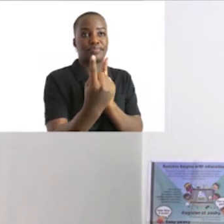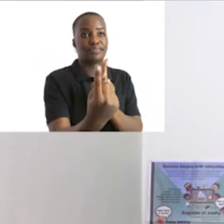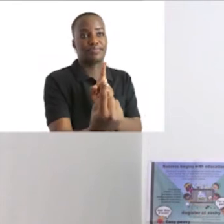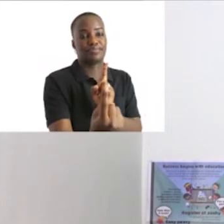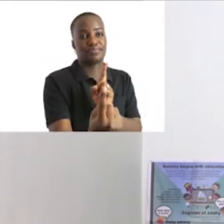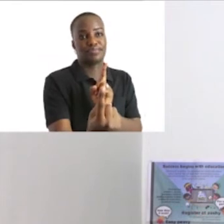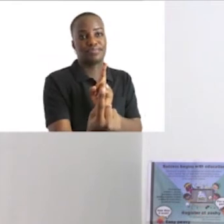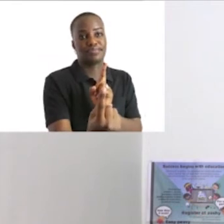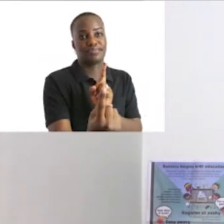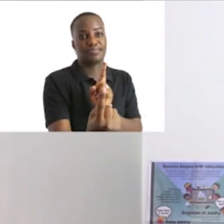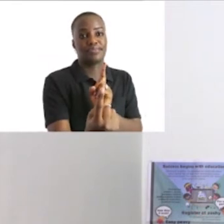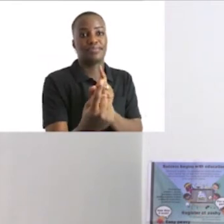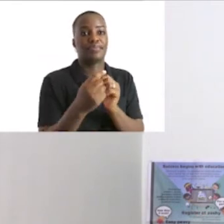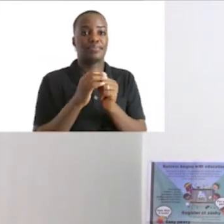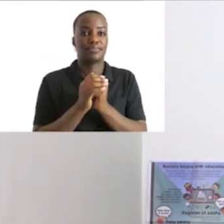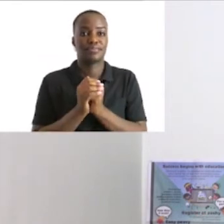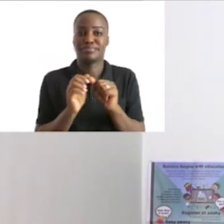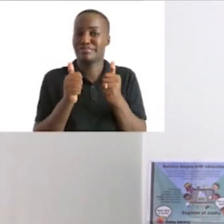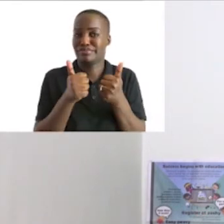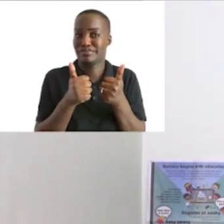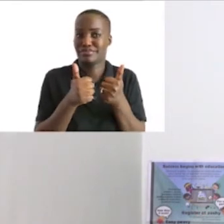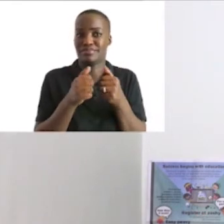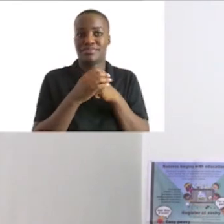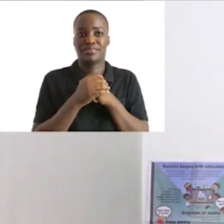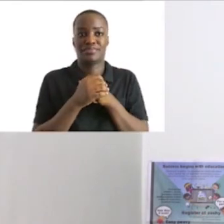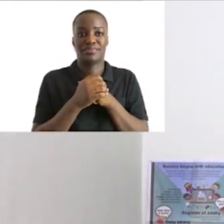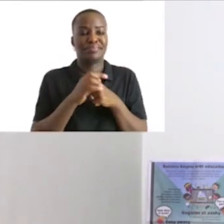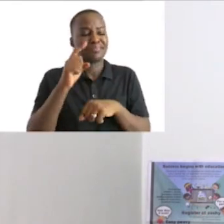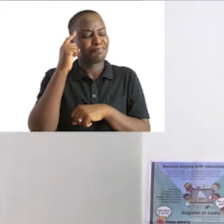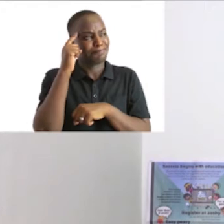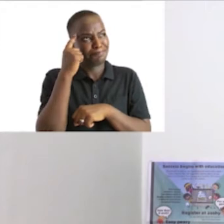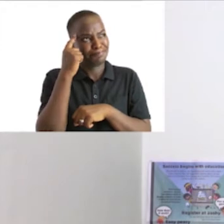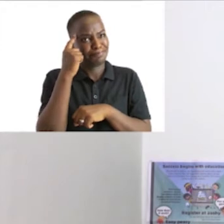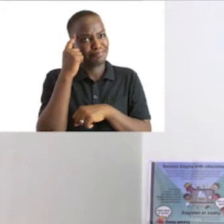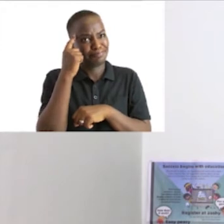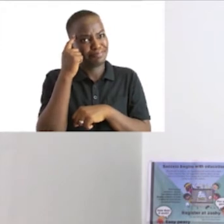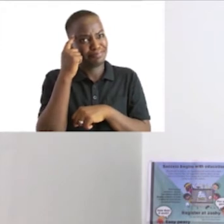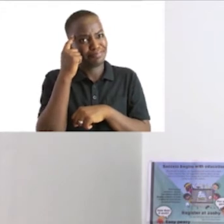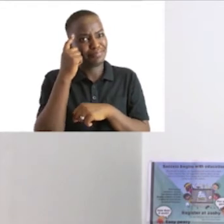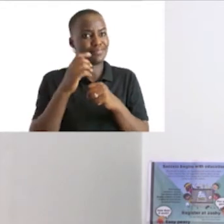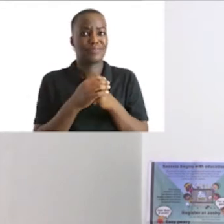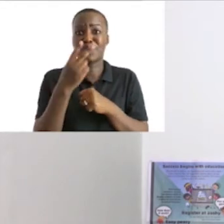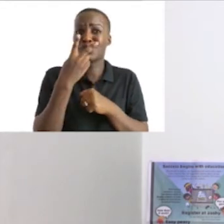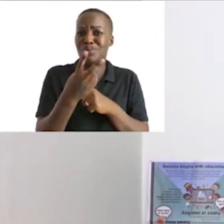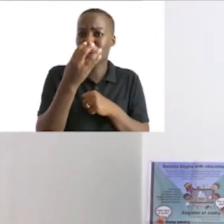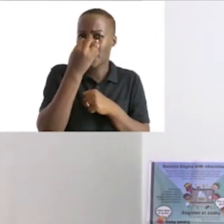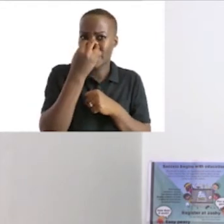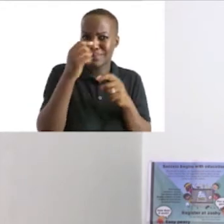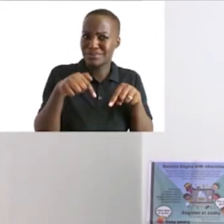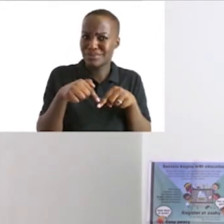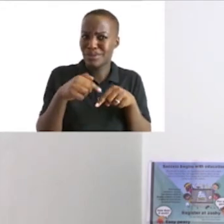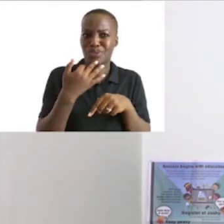in front of us. Well done. But I wonder, I don't think that any of us saw Zoshi